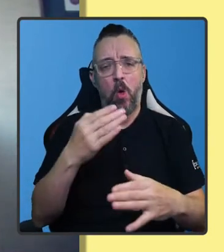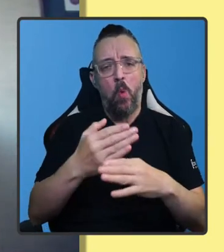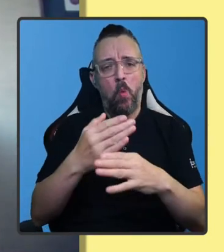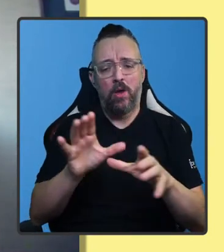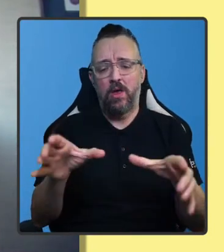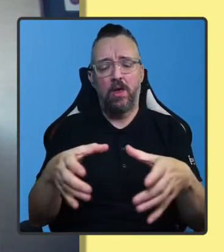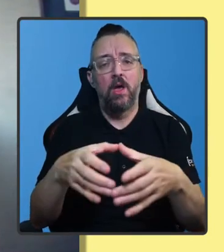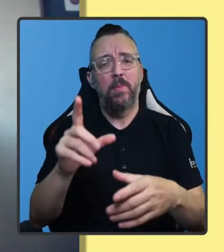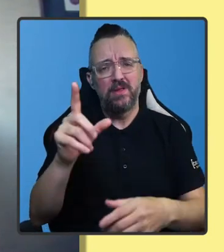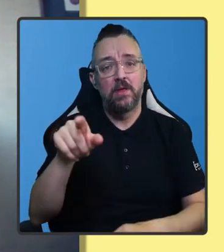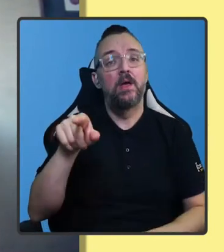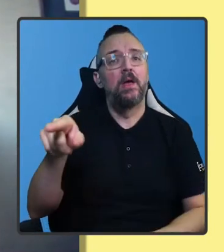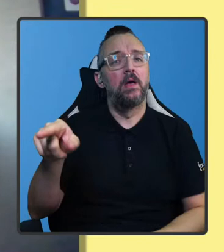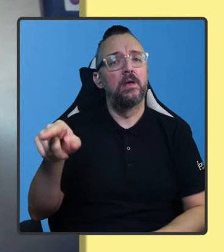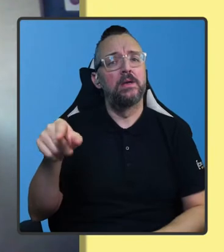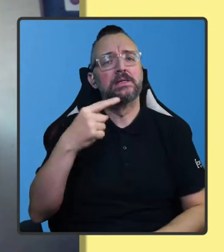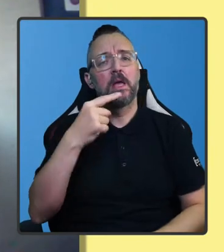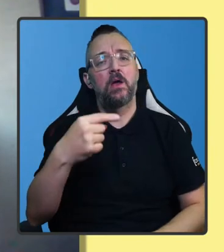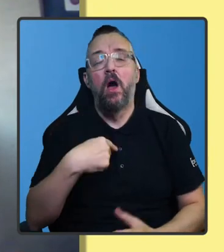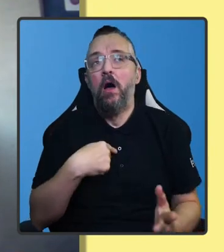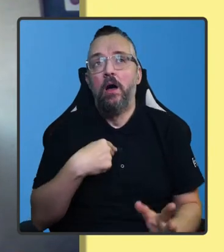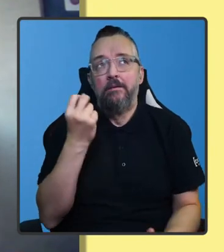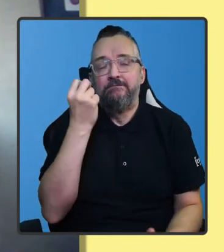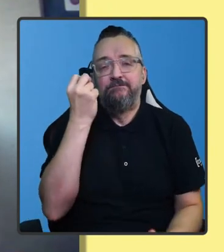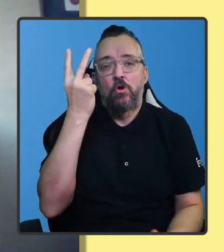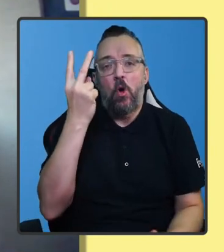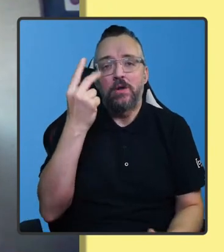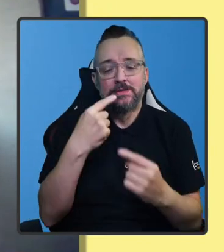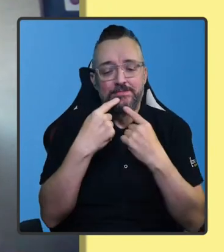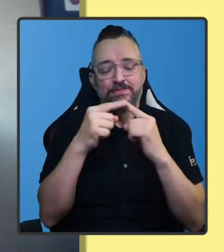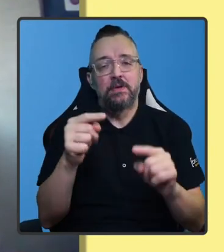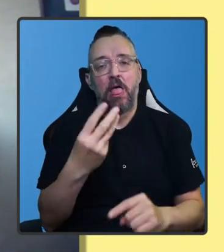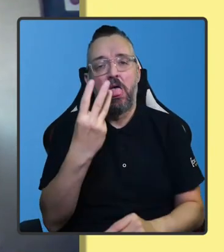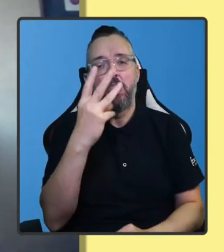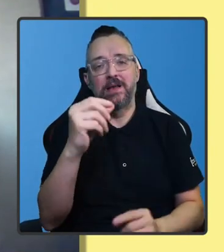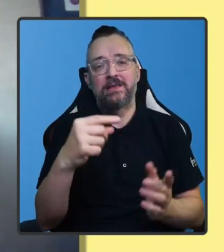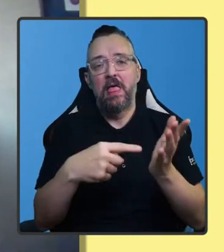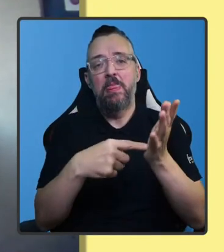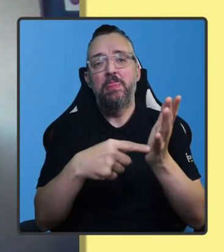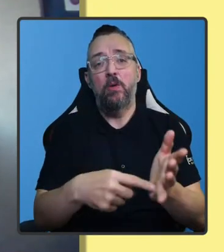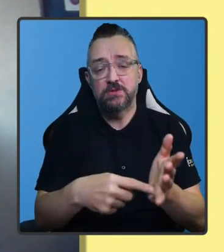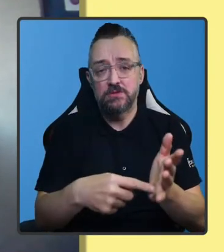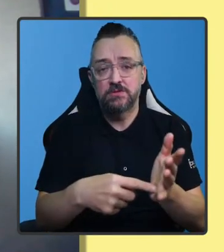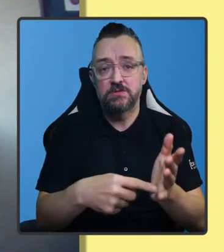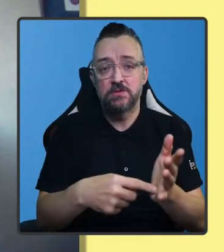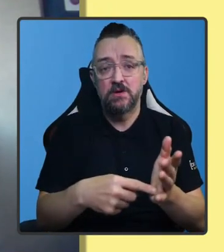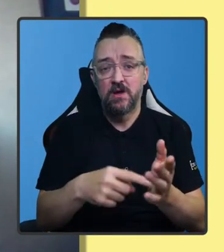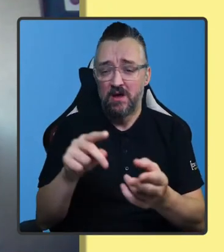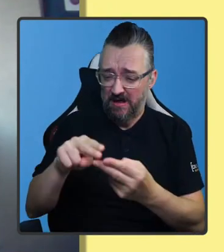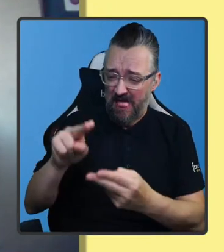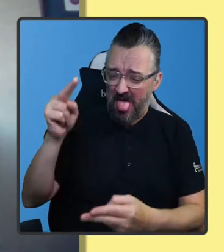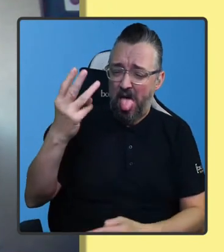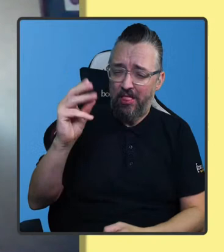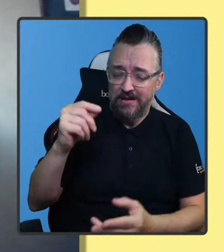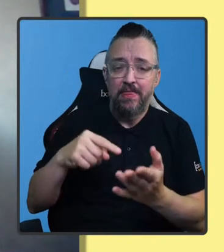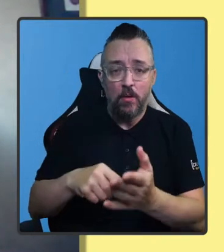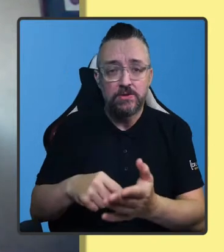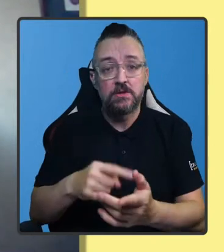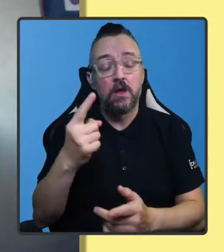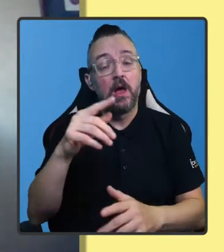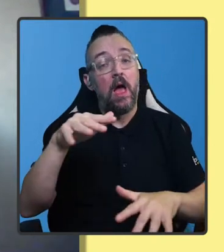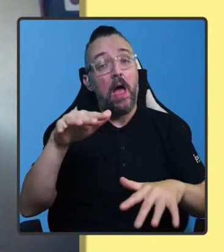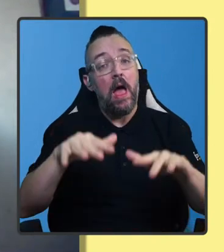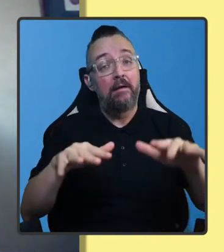he forgot to declare £30,000 in earnings, a sum far greater than the average Scot earns in an entire